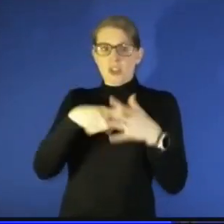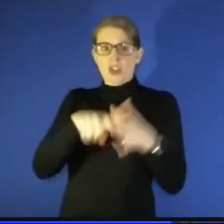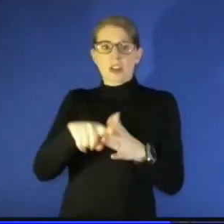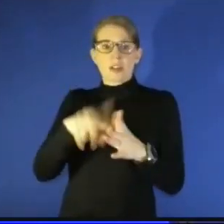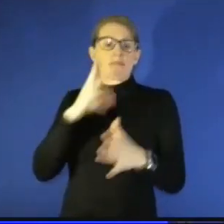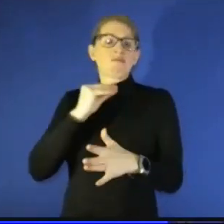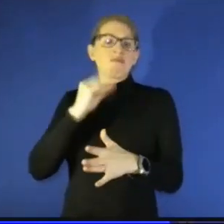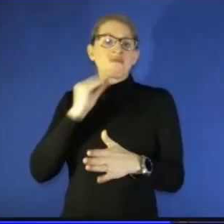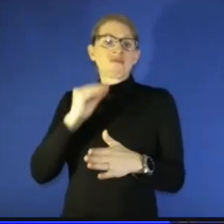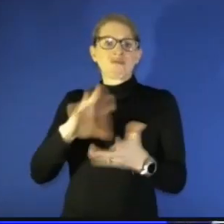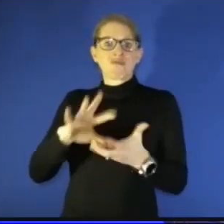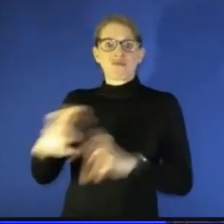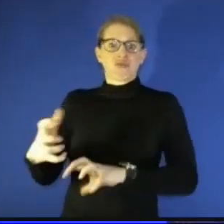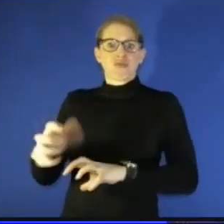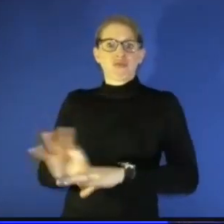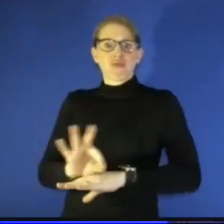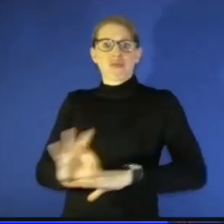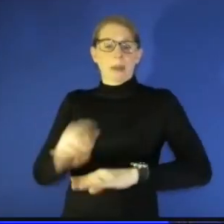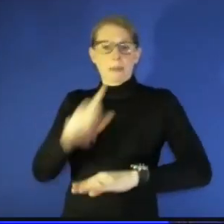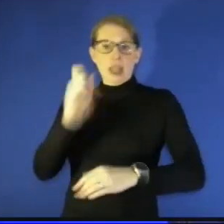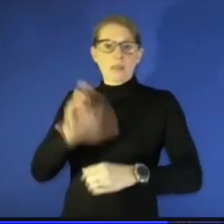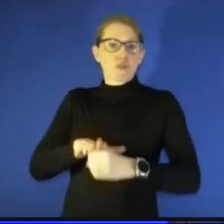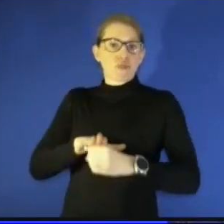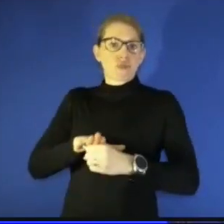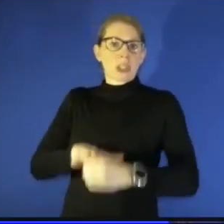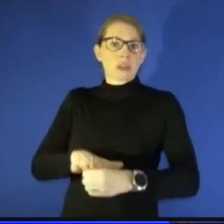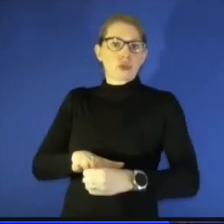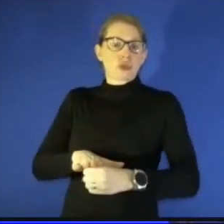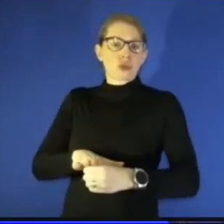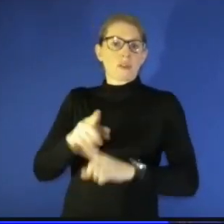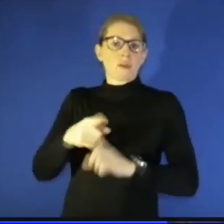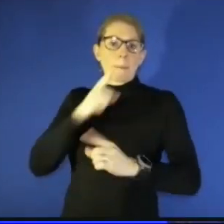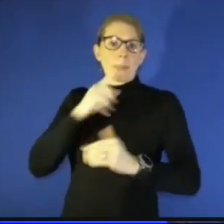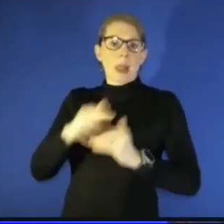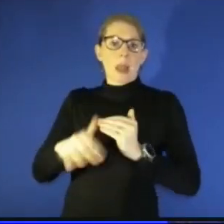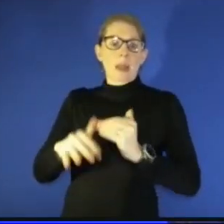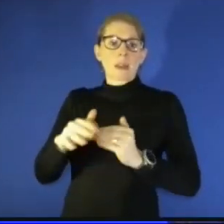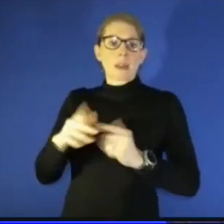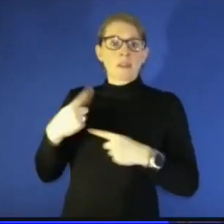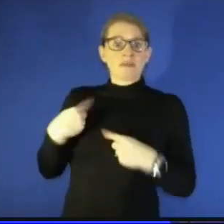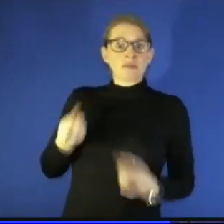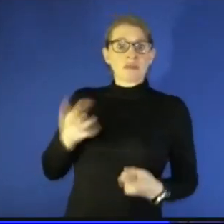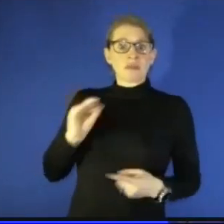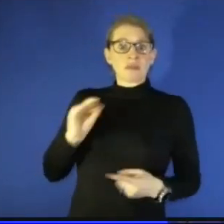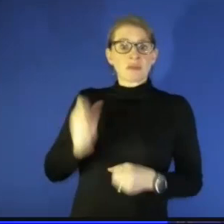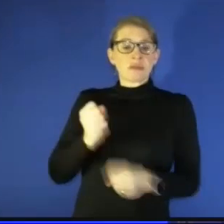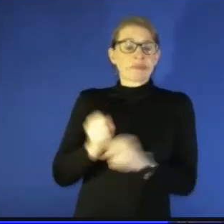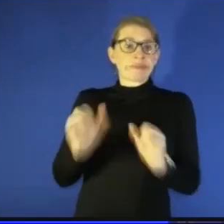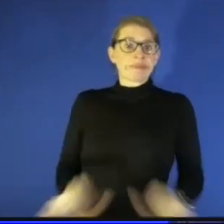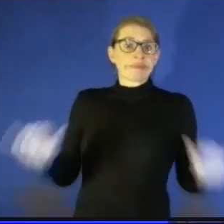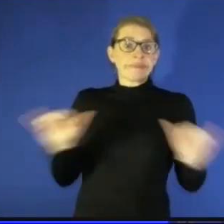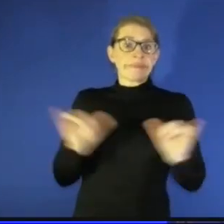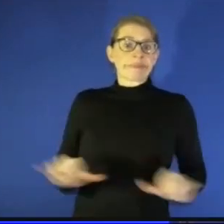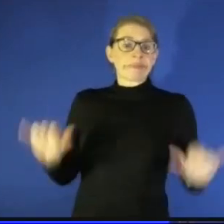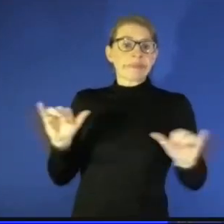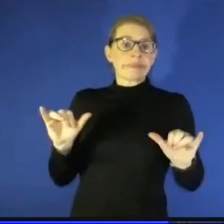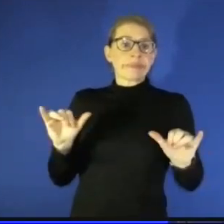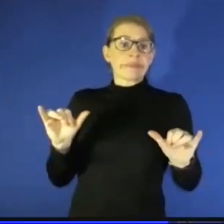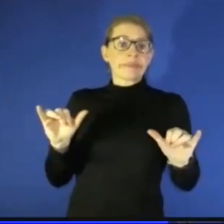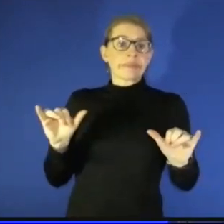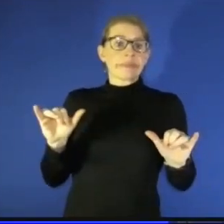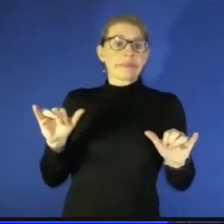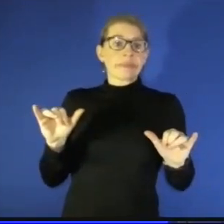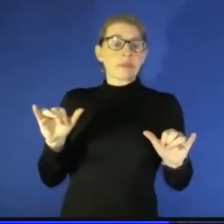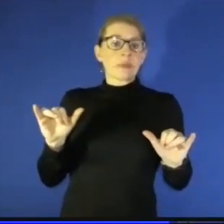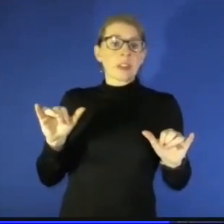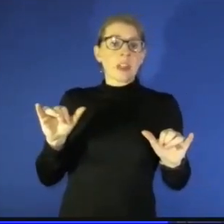dysfunction because of the pressure. In that situation, for over 50 years, we've been doing the exact same thing, which is a brain surgery